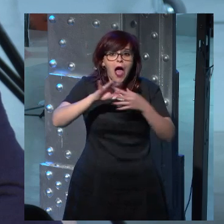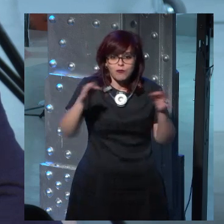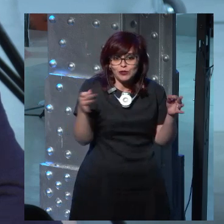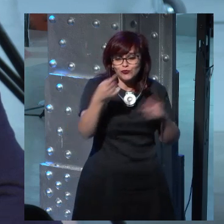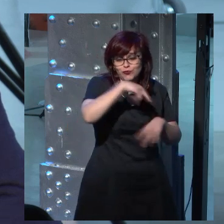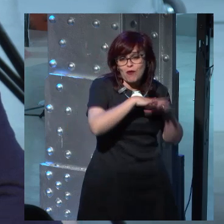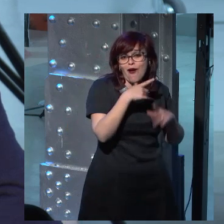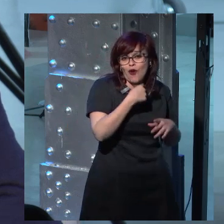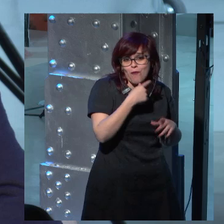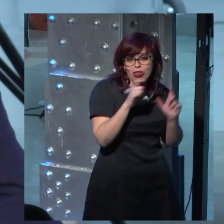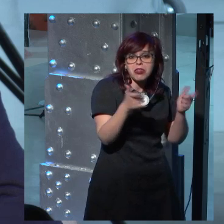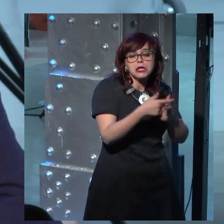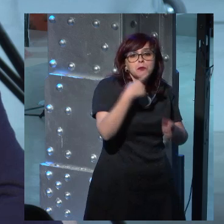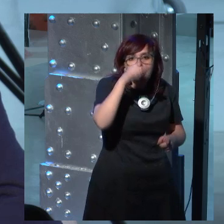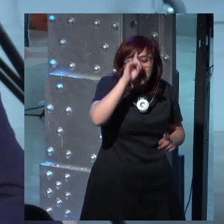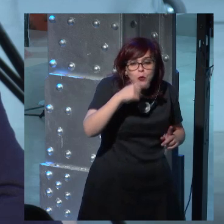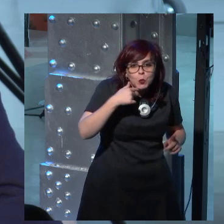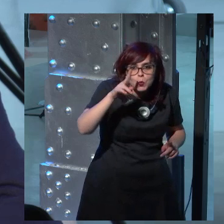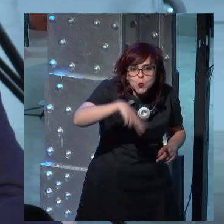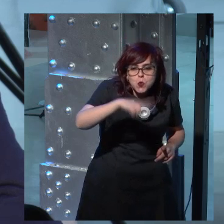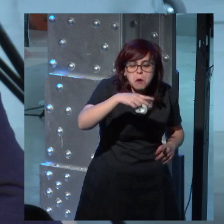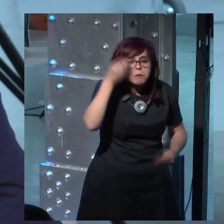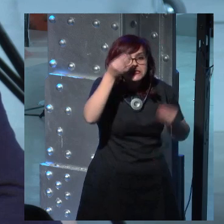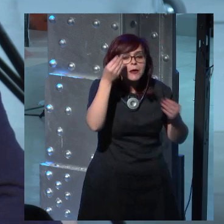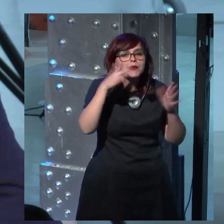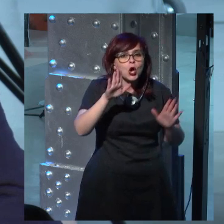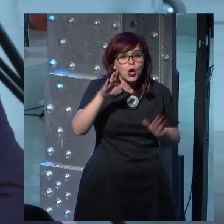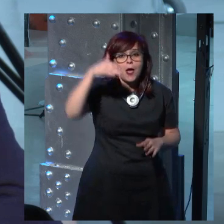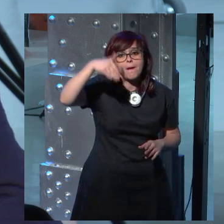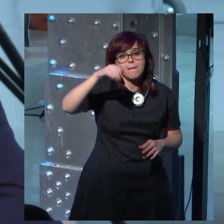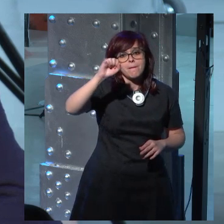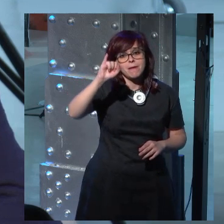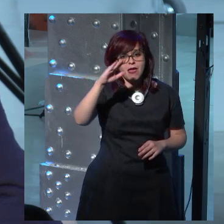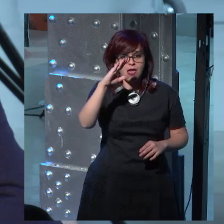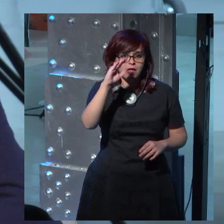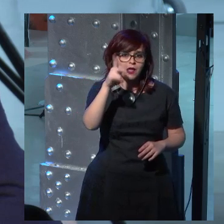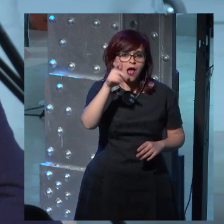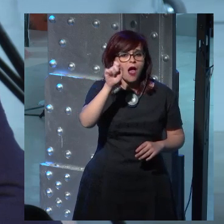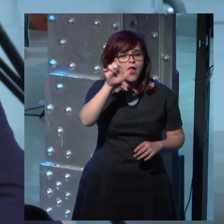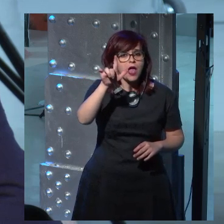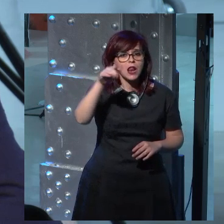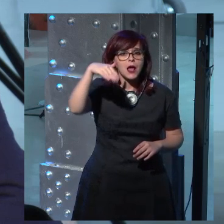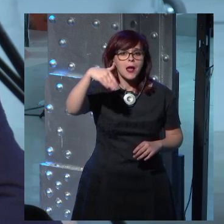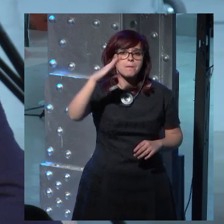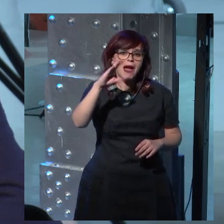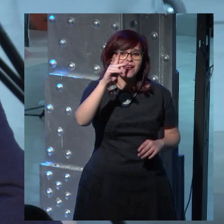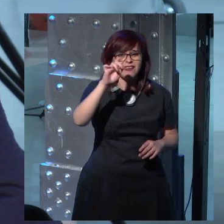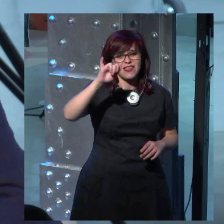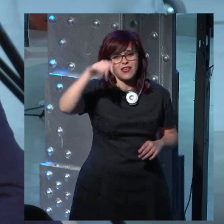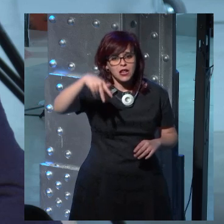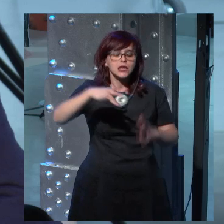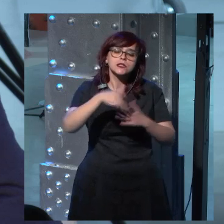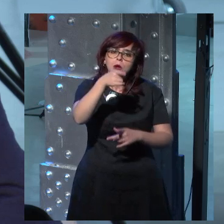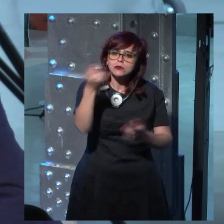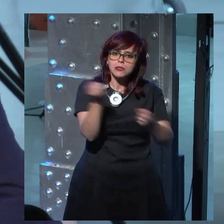so I never thought that, no. And Michael McKean and I actually worked together. He was a guest actor on my TV show, Mr.